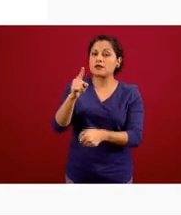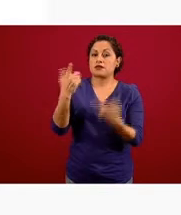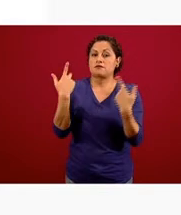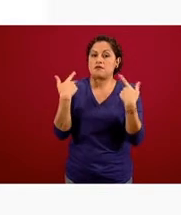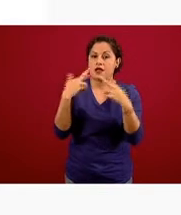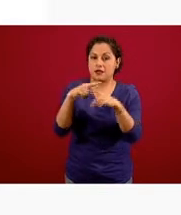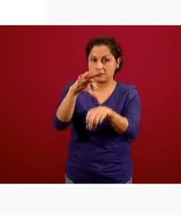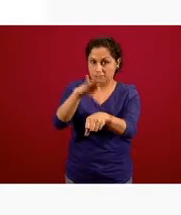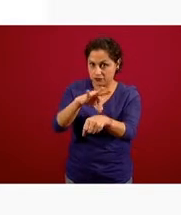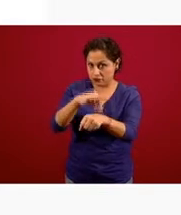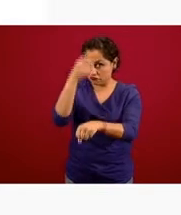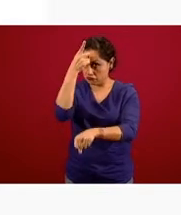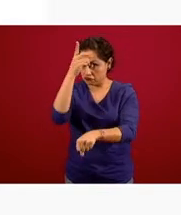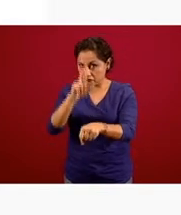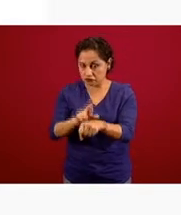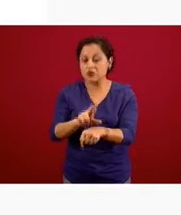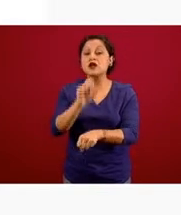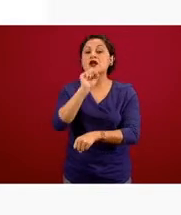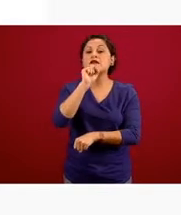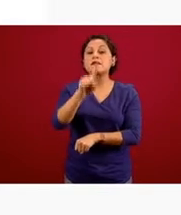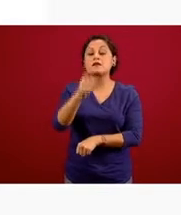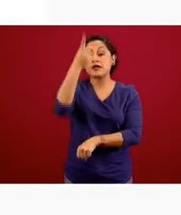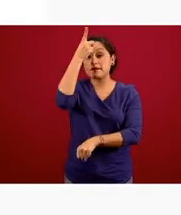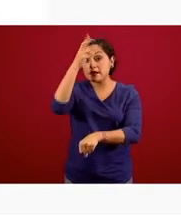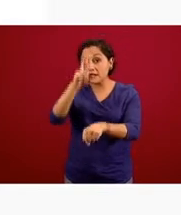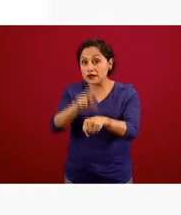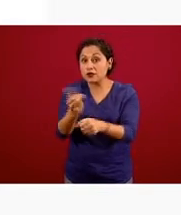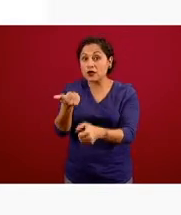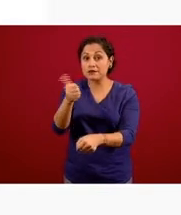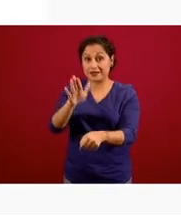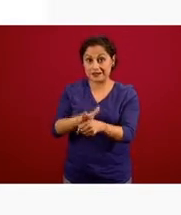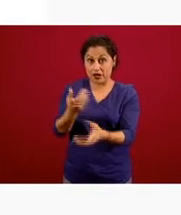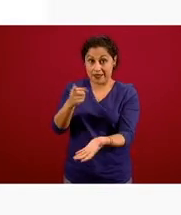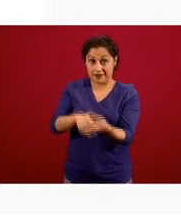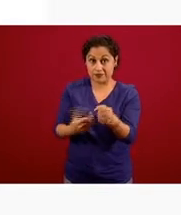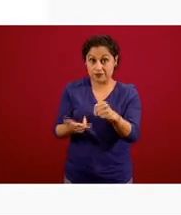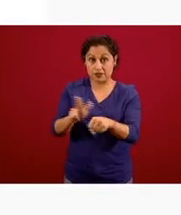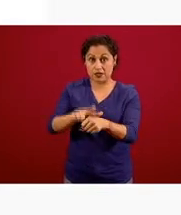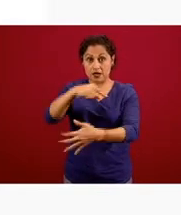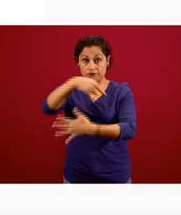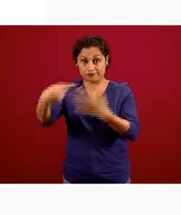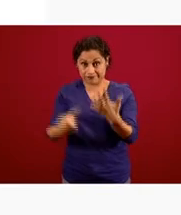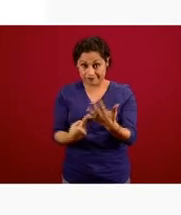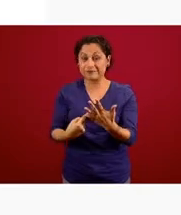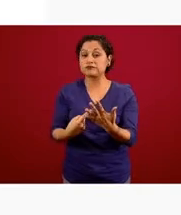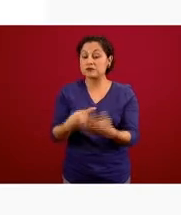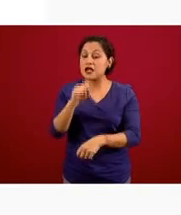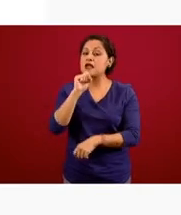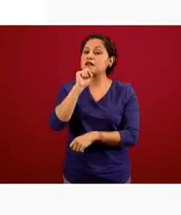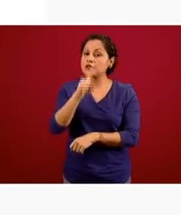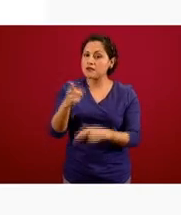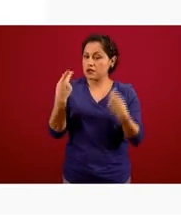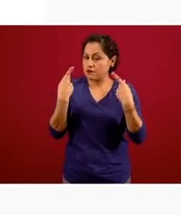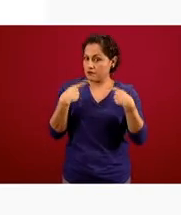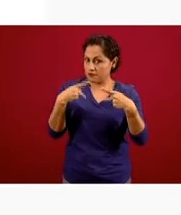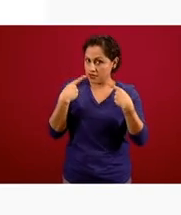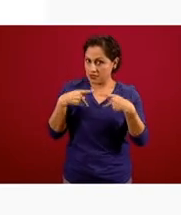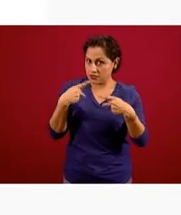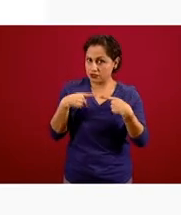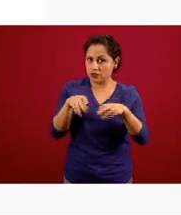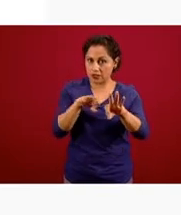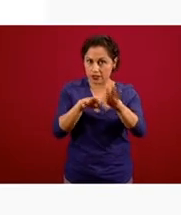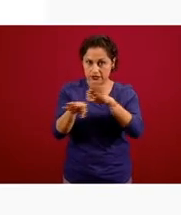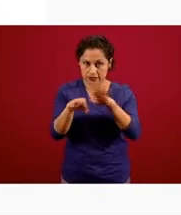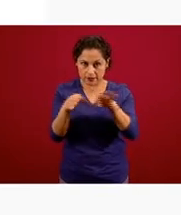the teaching directors, the administrative directors, and of course all of the personnel,